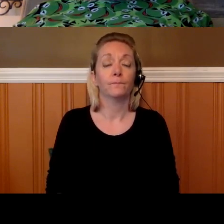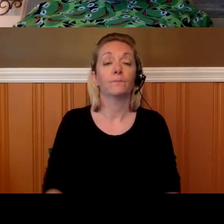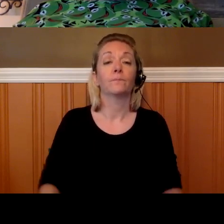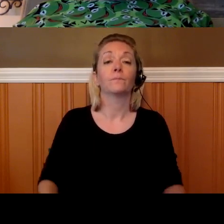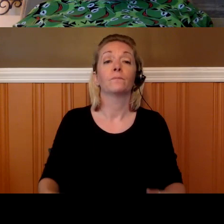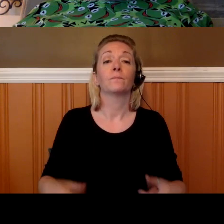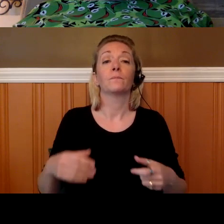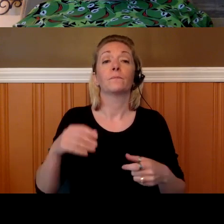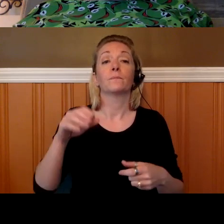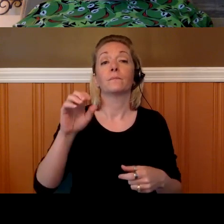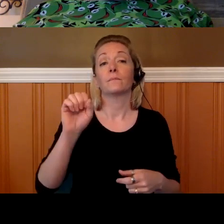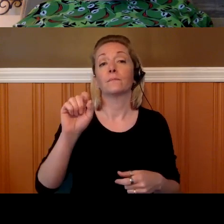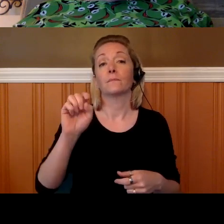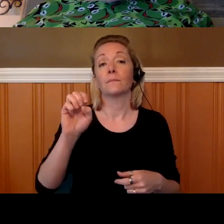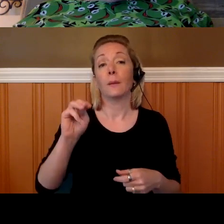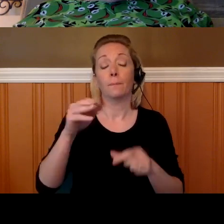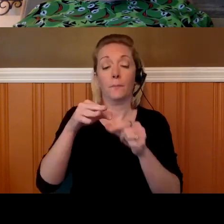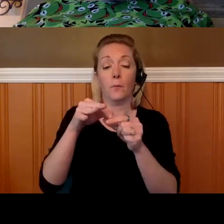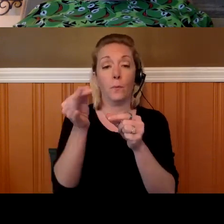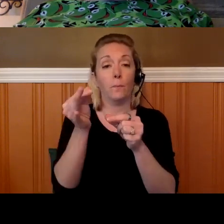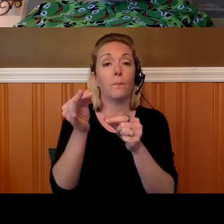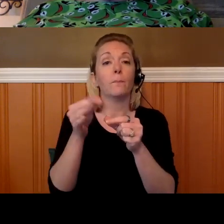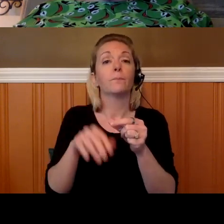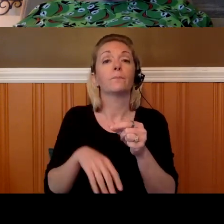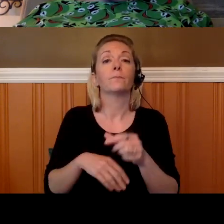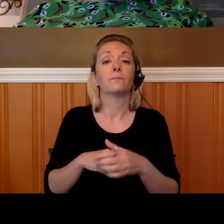Large stem. Okay.